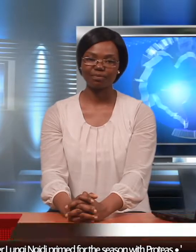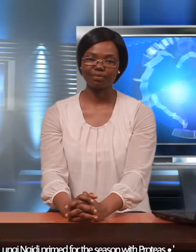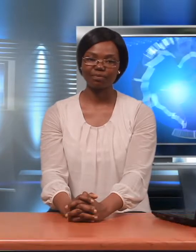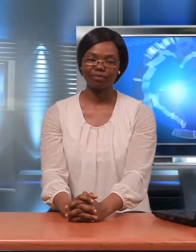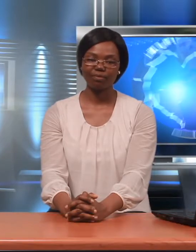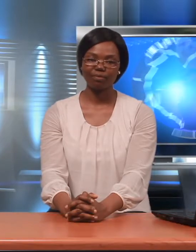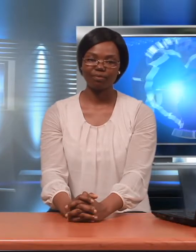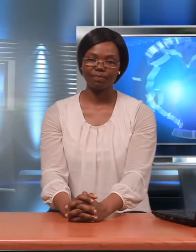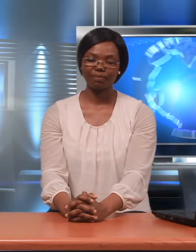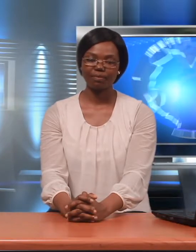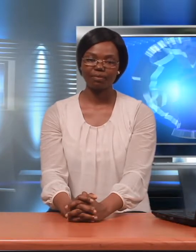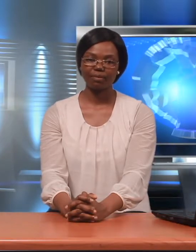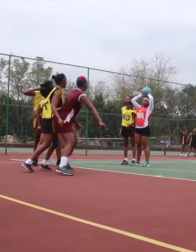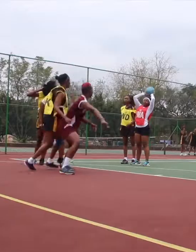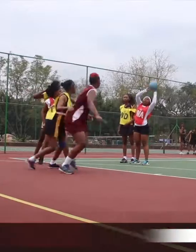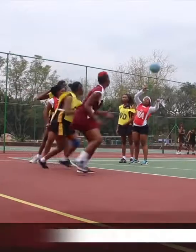report.